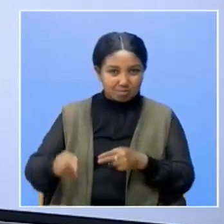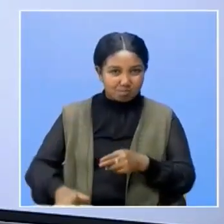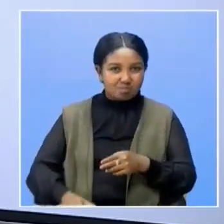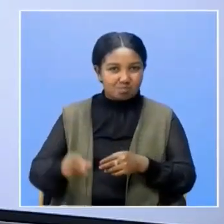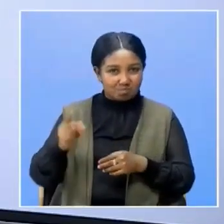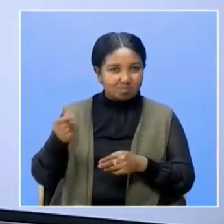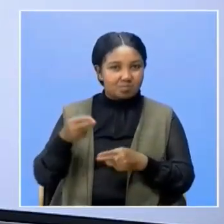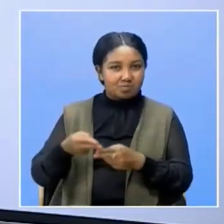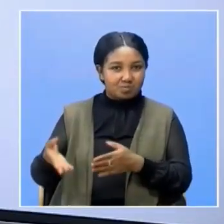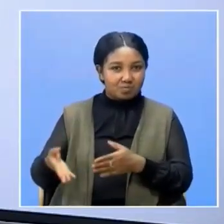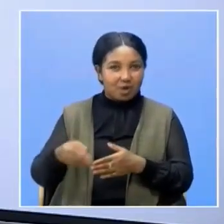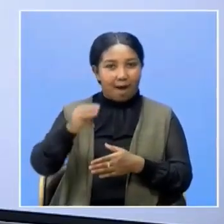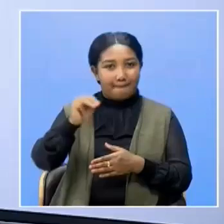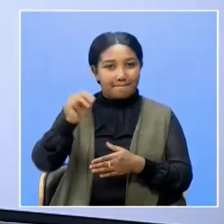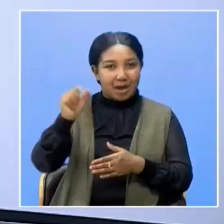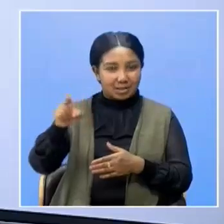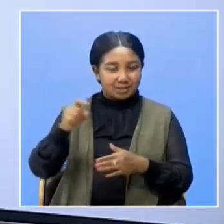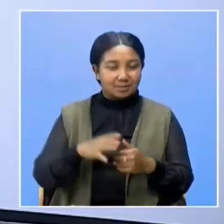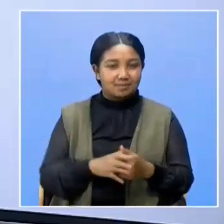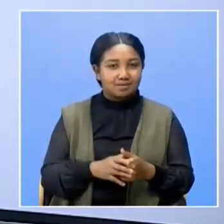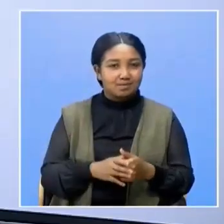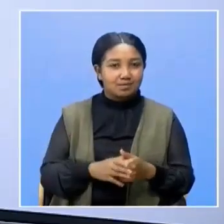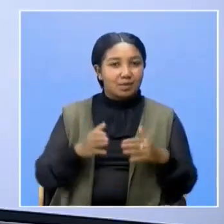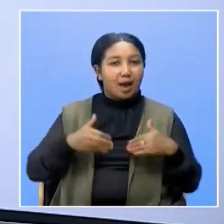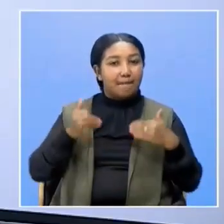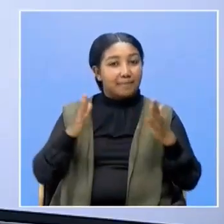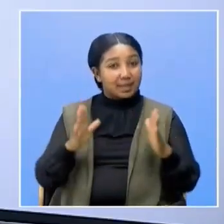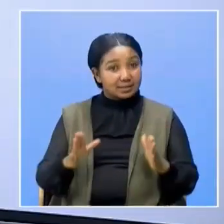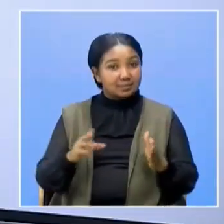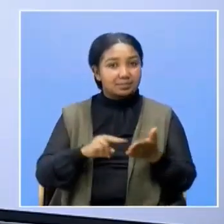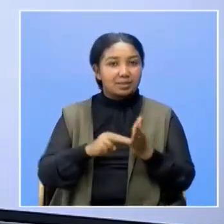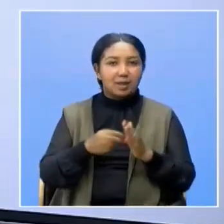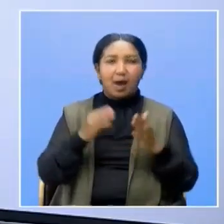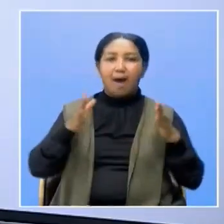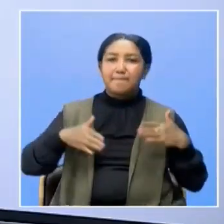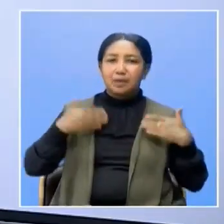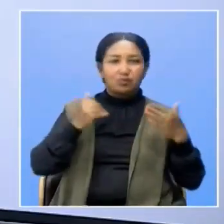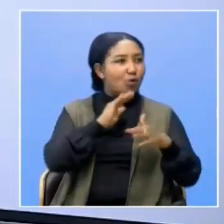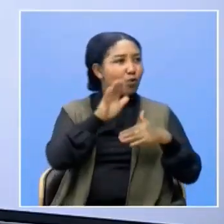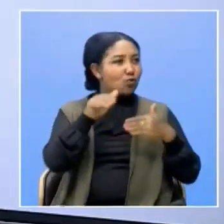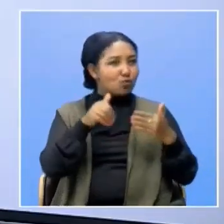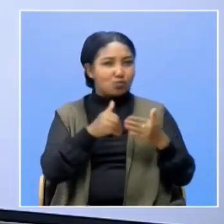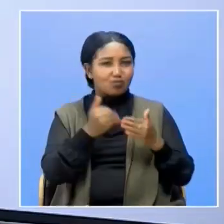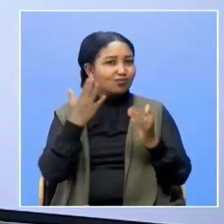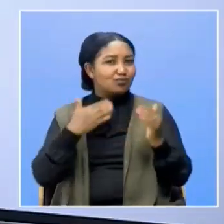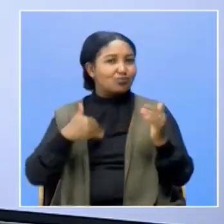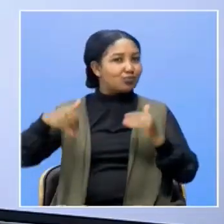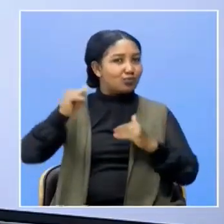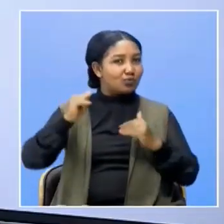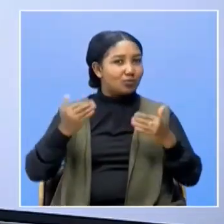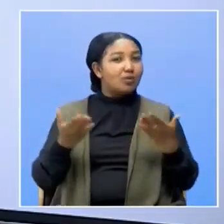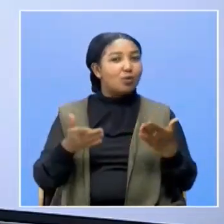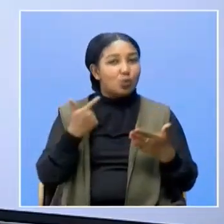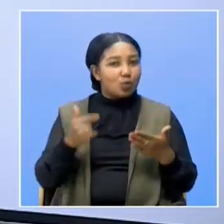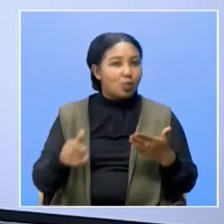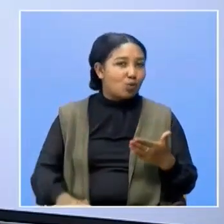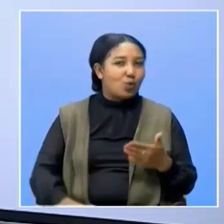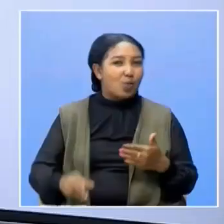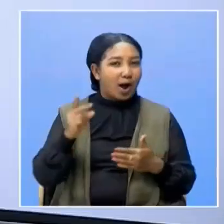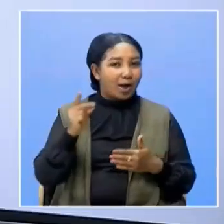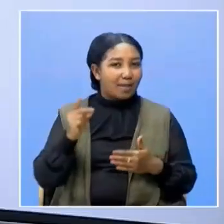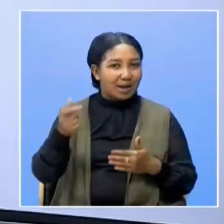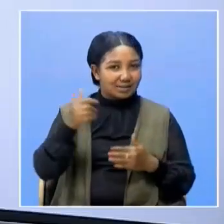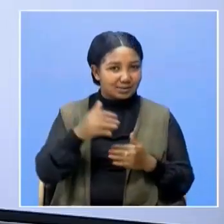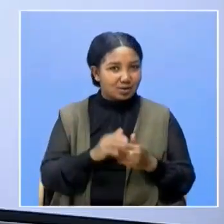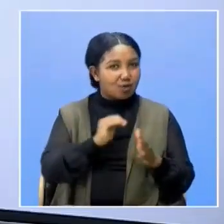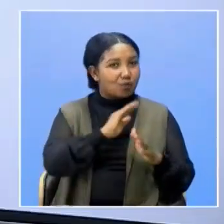Tim's dog, which is Max. When we say the happiest, that means the happiest from all of the dogs that were around. Yes? Or from